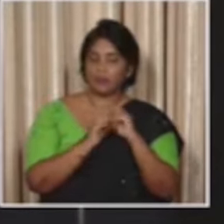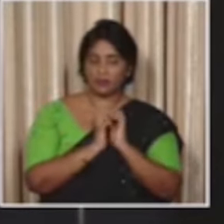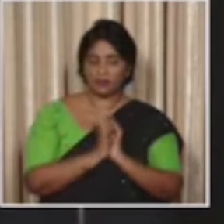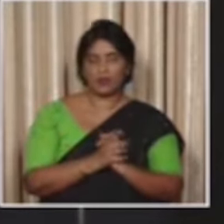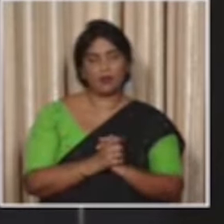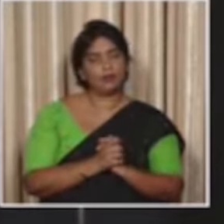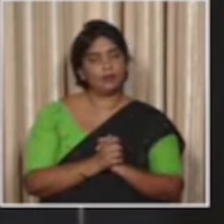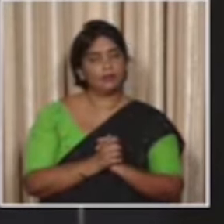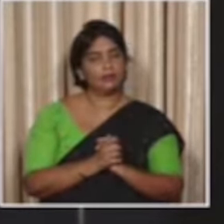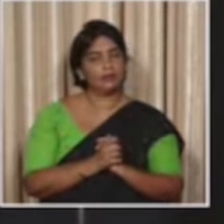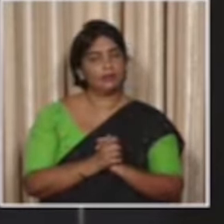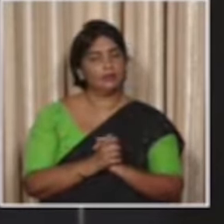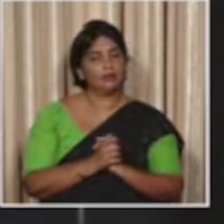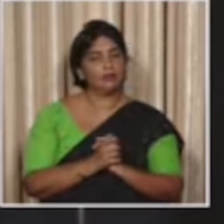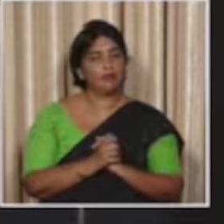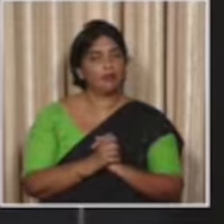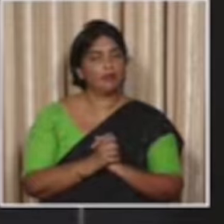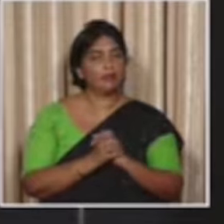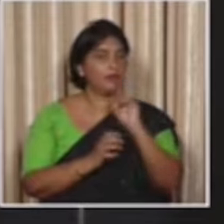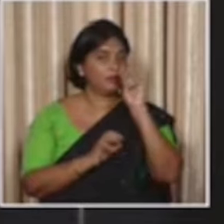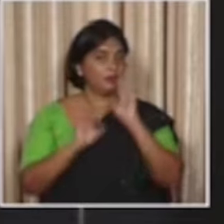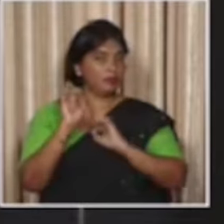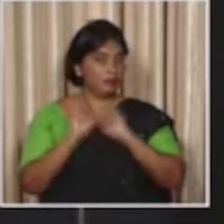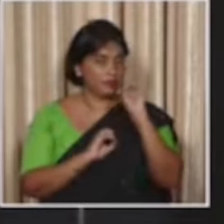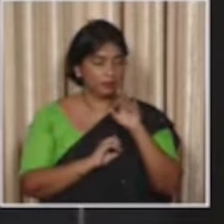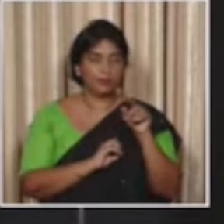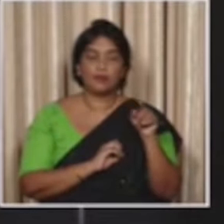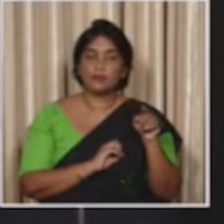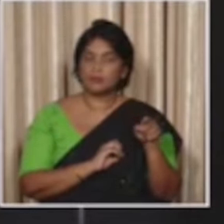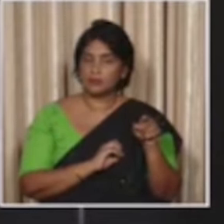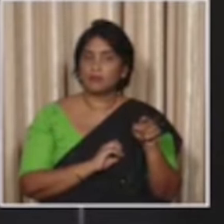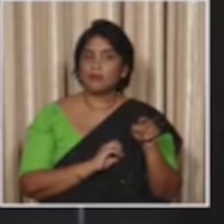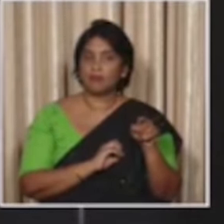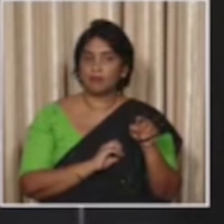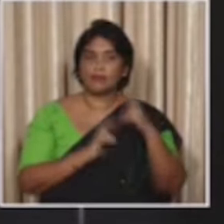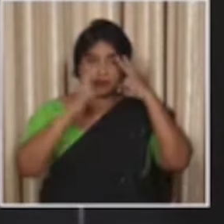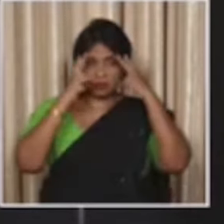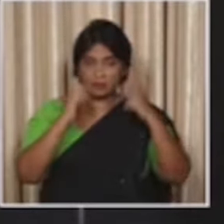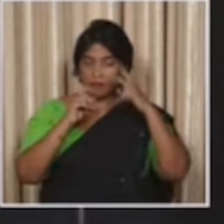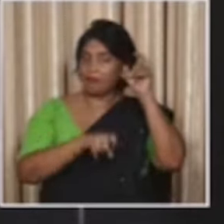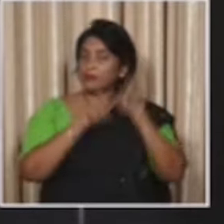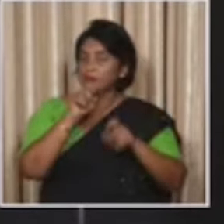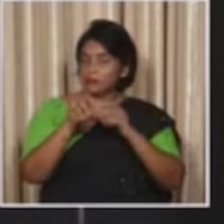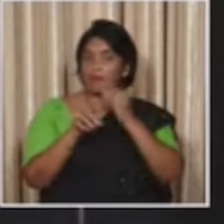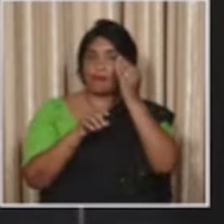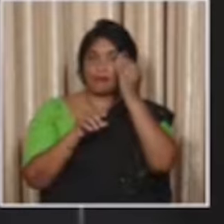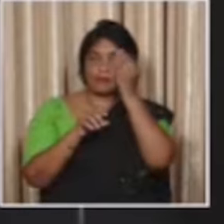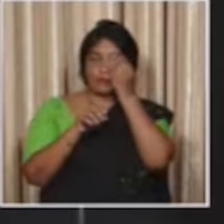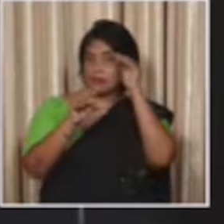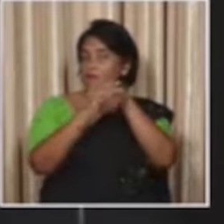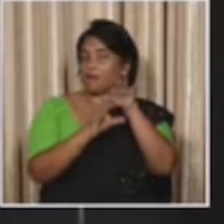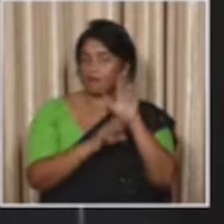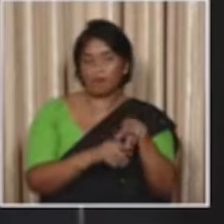number, almost 30% of Arabs living within the state of Israel, apart